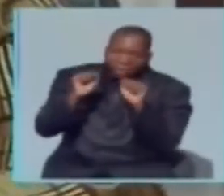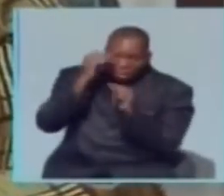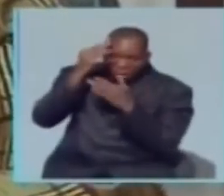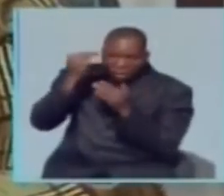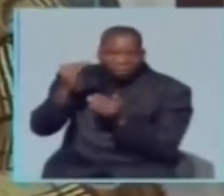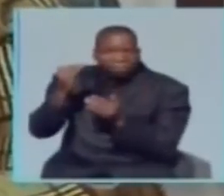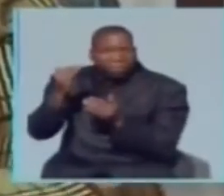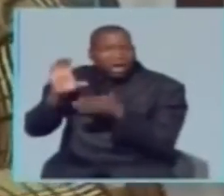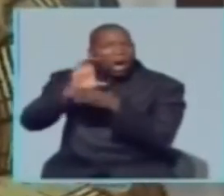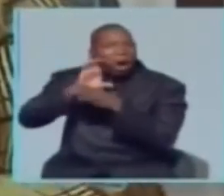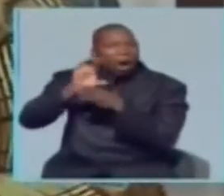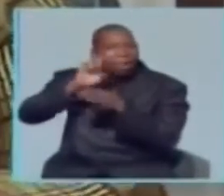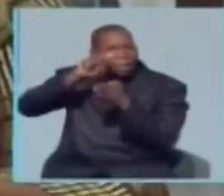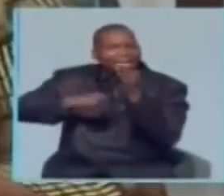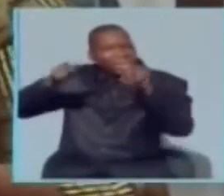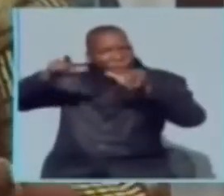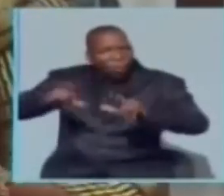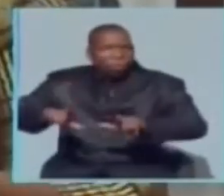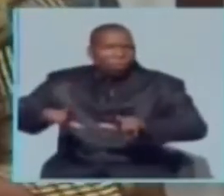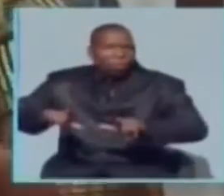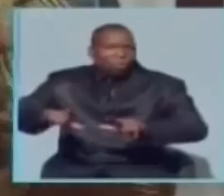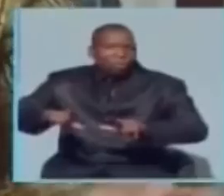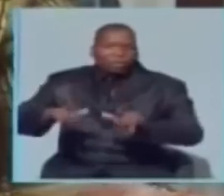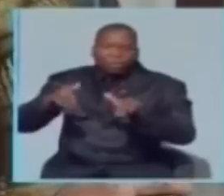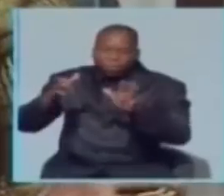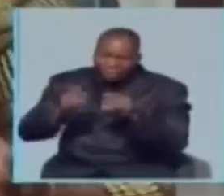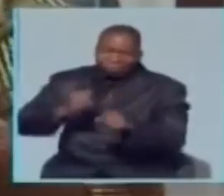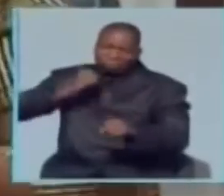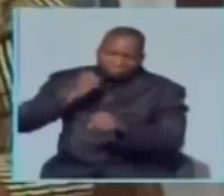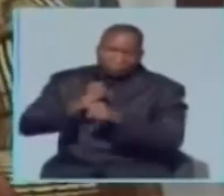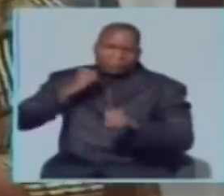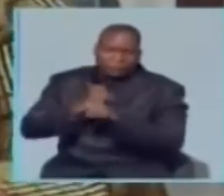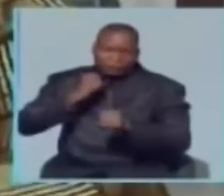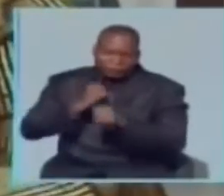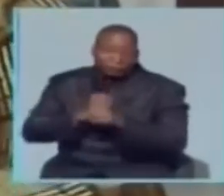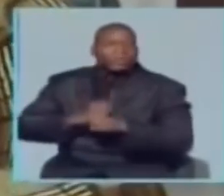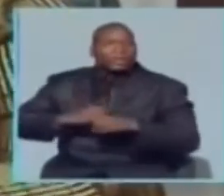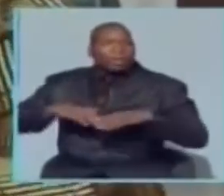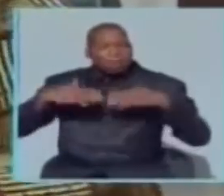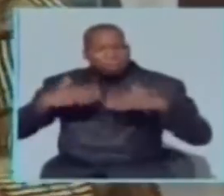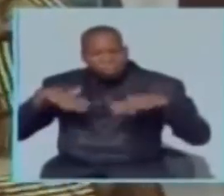price, the copper prices are low, they'd want to produce even more volumes to